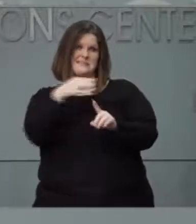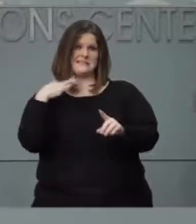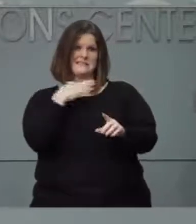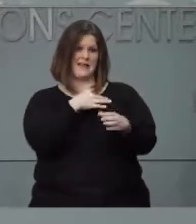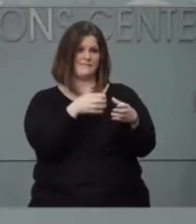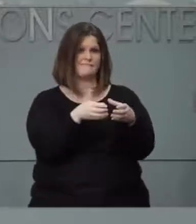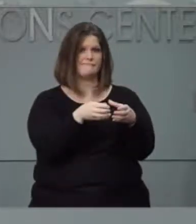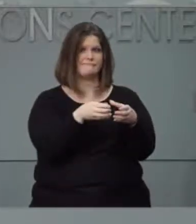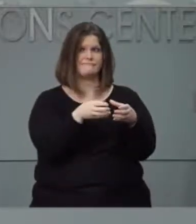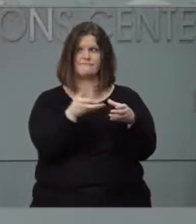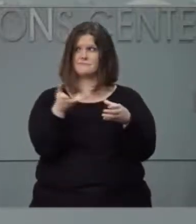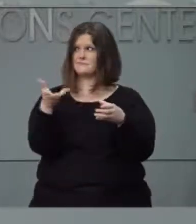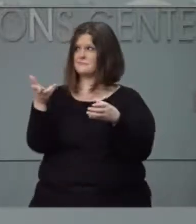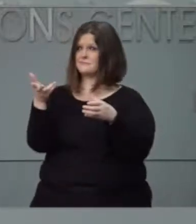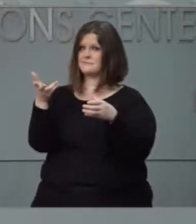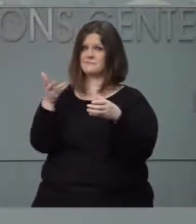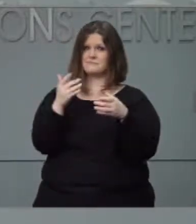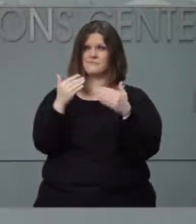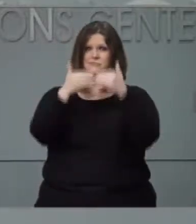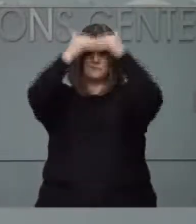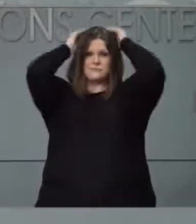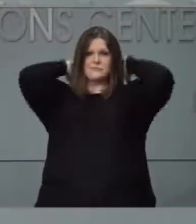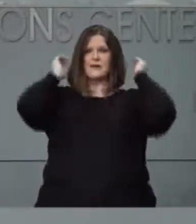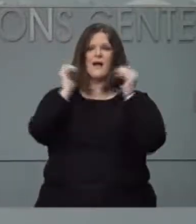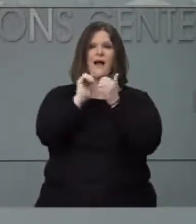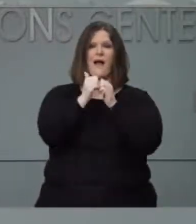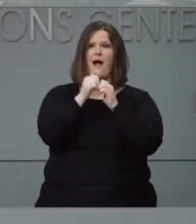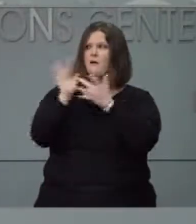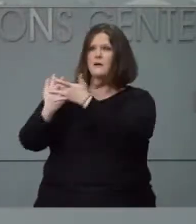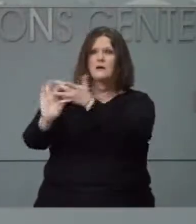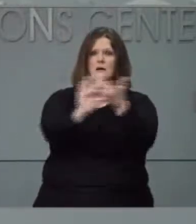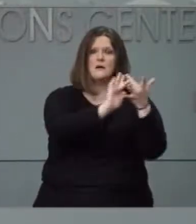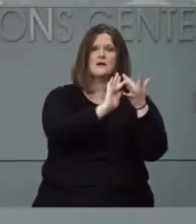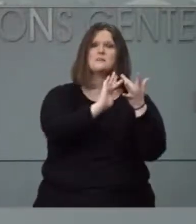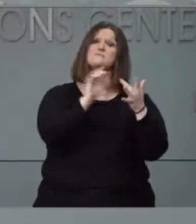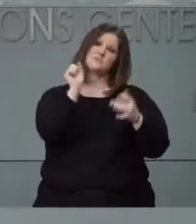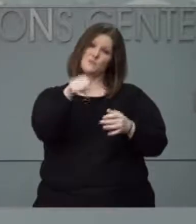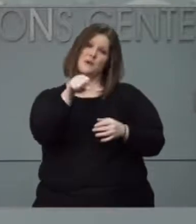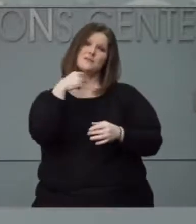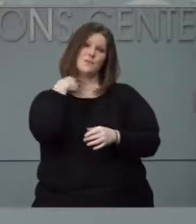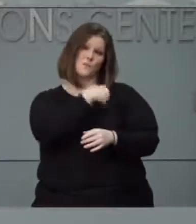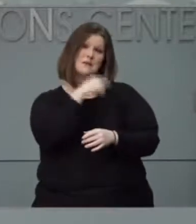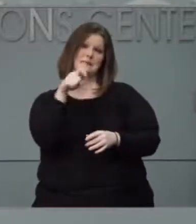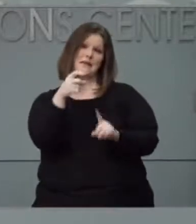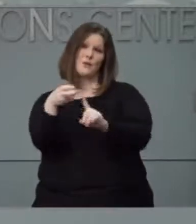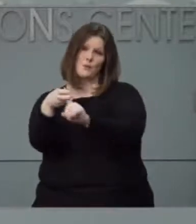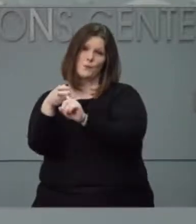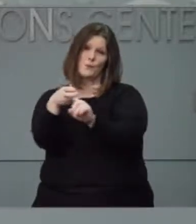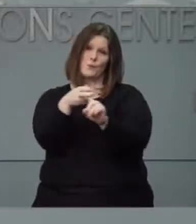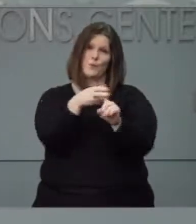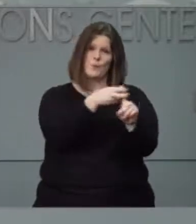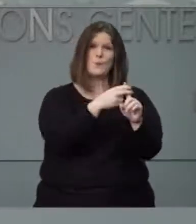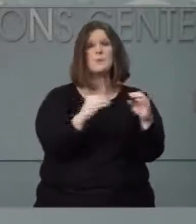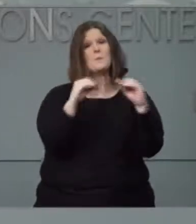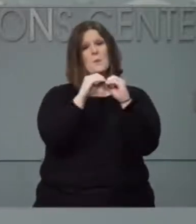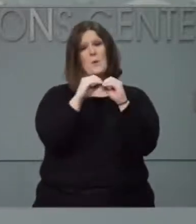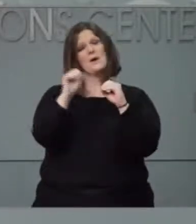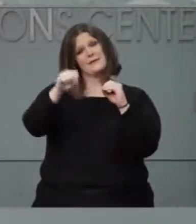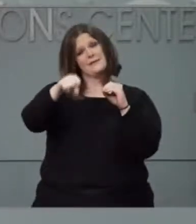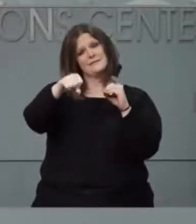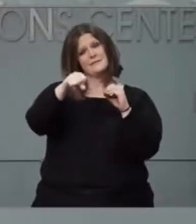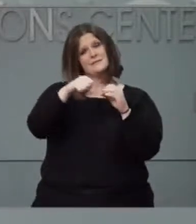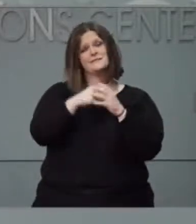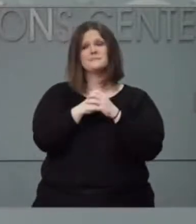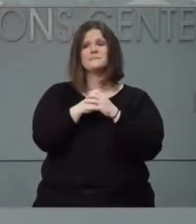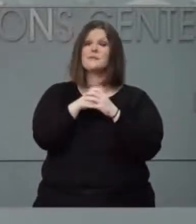we are very much aware of both needing to always recruit more contact tracers, what we do, but we really need